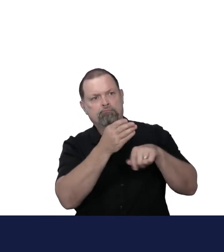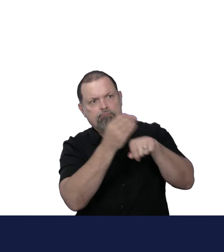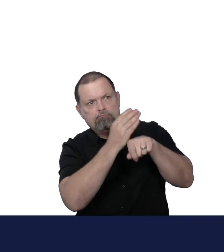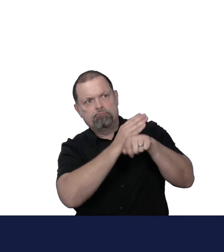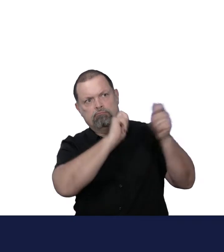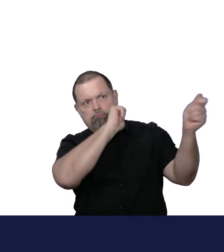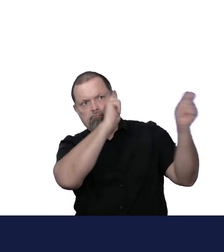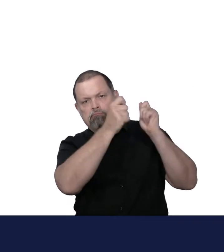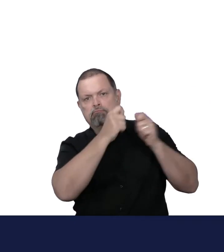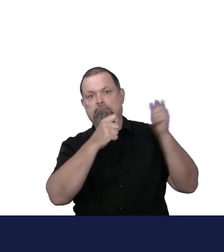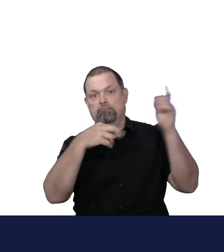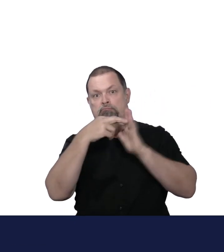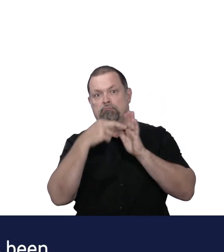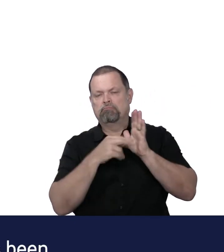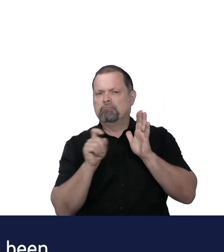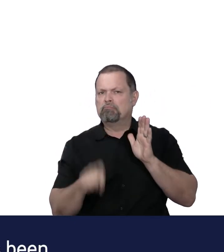improved.